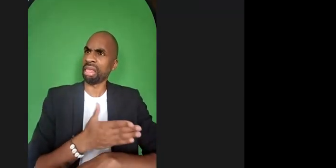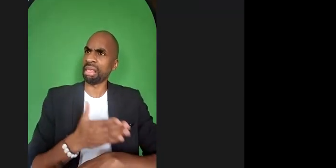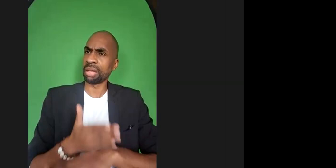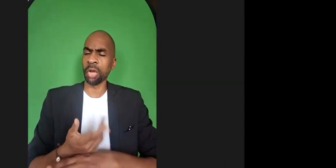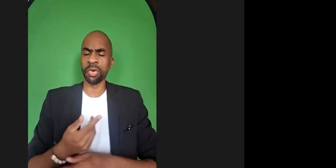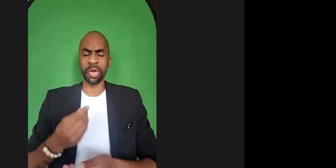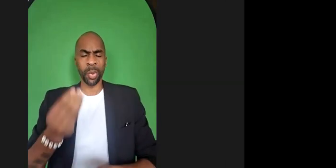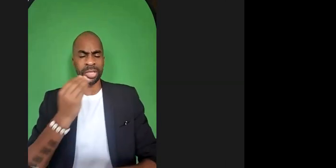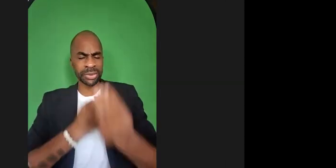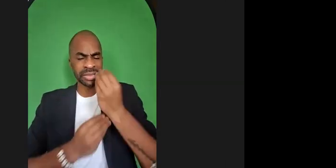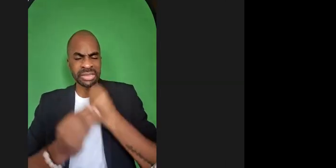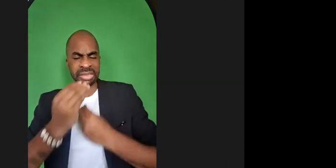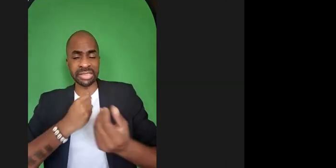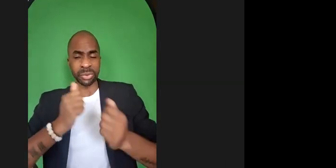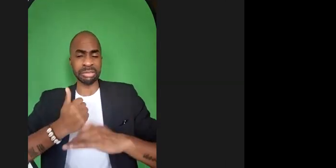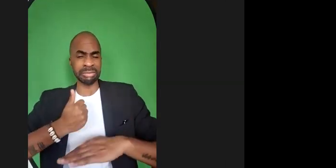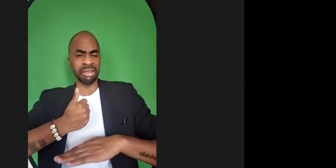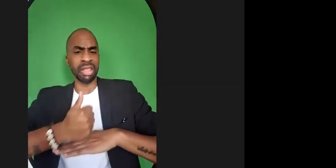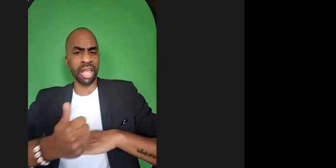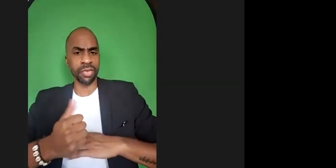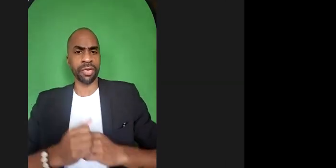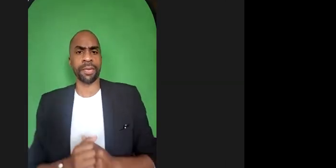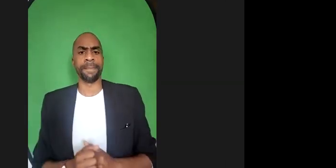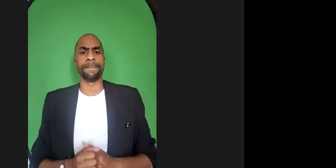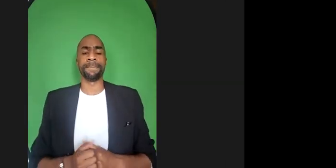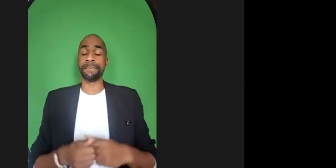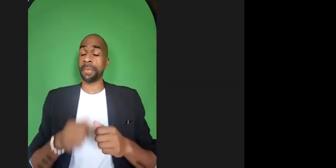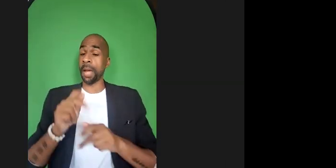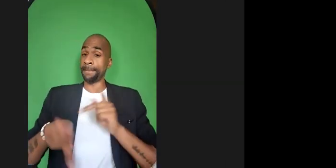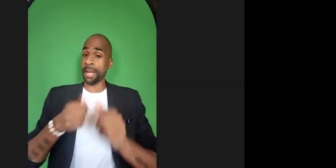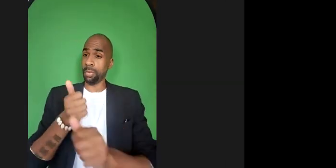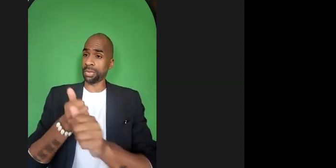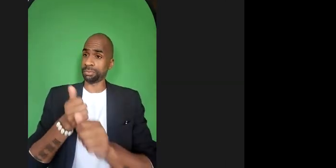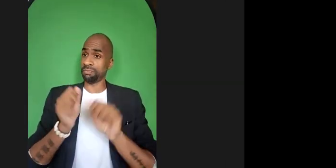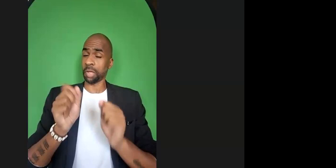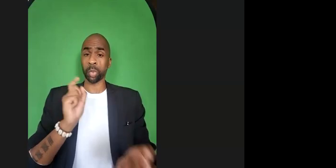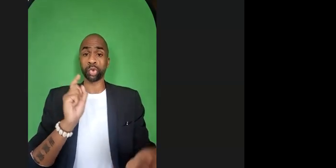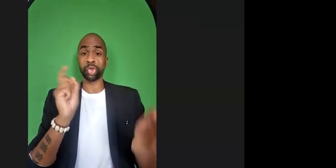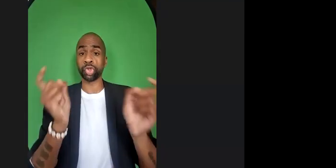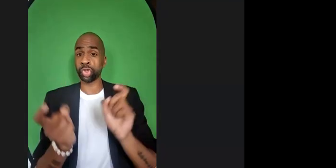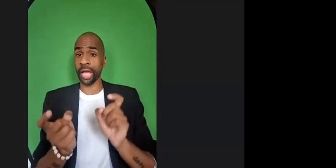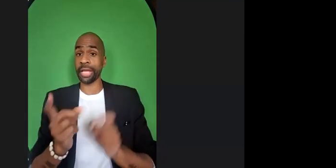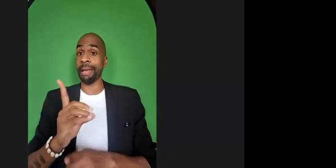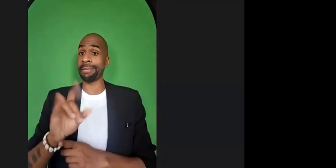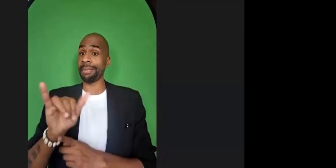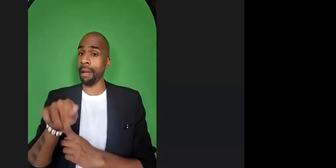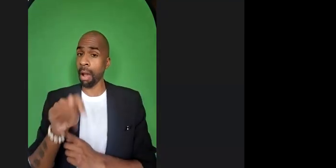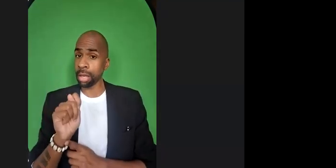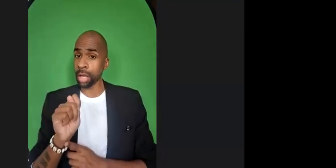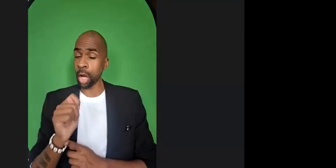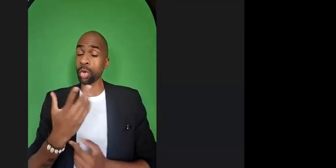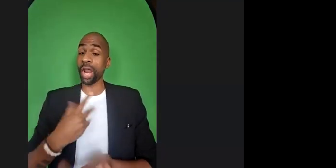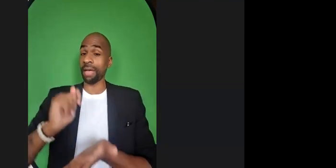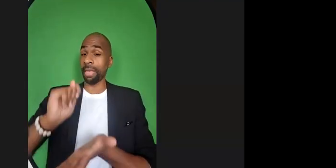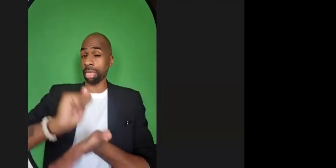or dangerous, people can both modify their diets and work with a swallowing therapist, but then they may also face